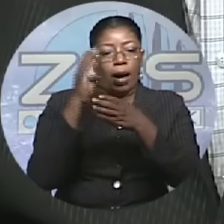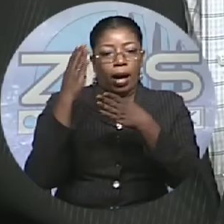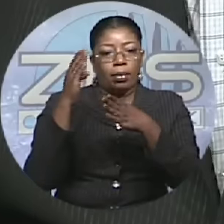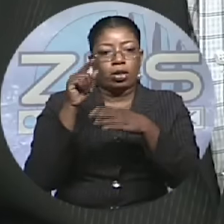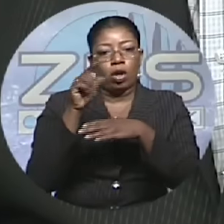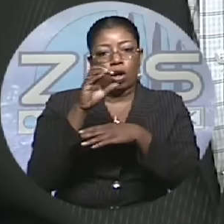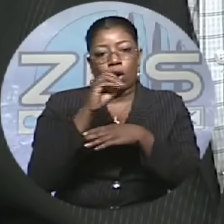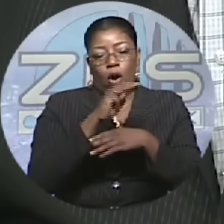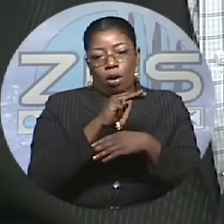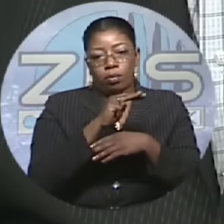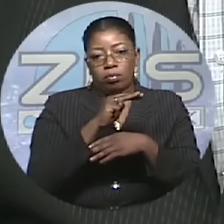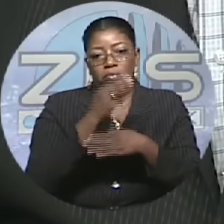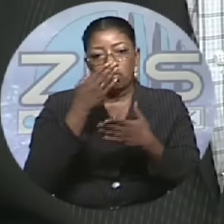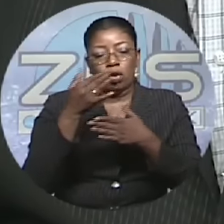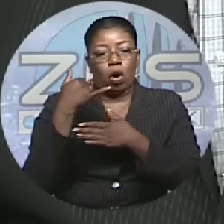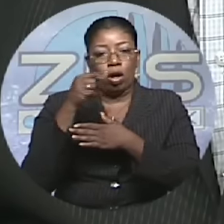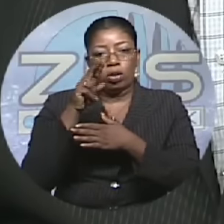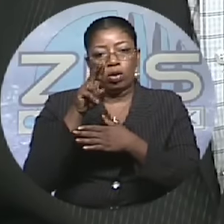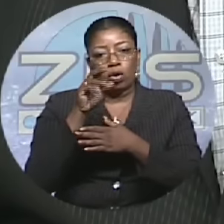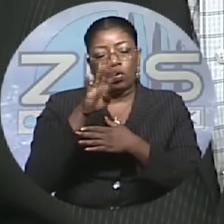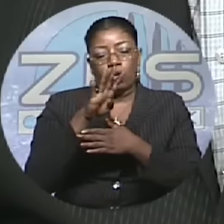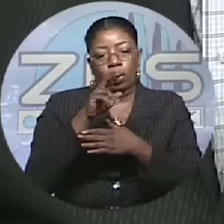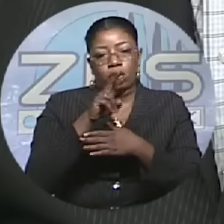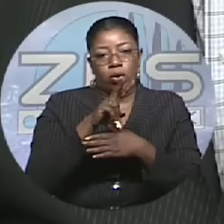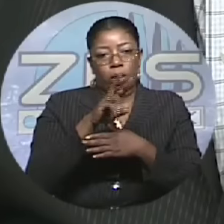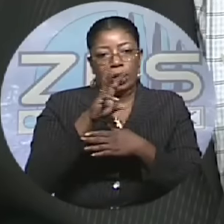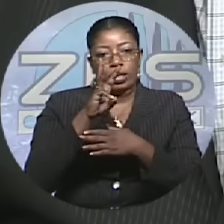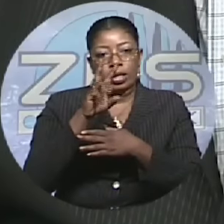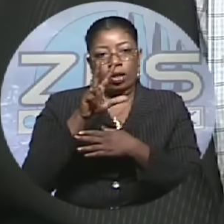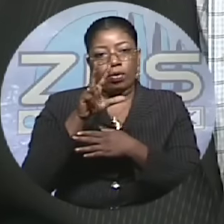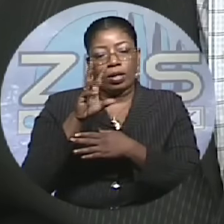info@strongerbahamas.com, or you can call